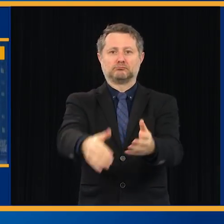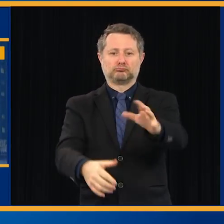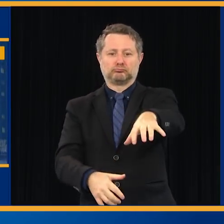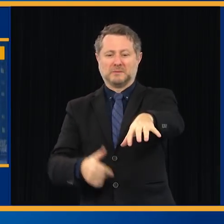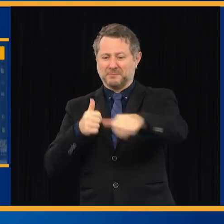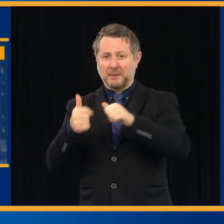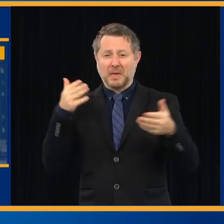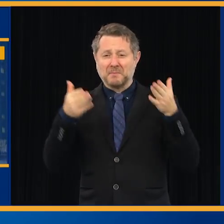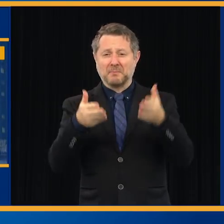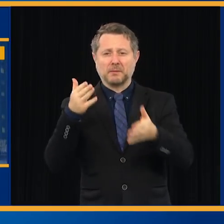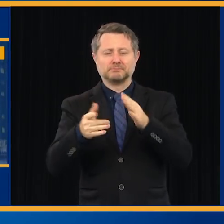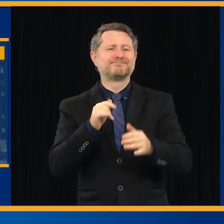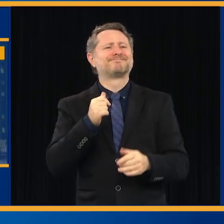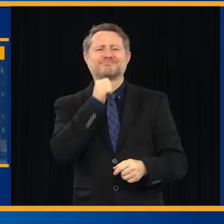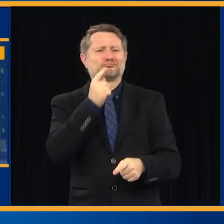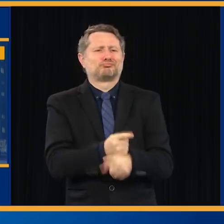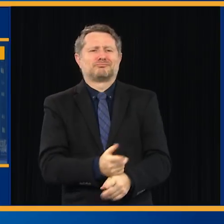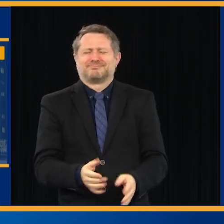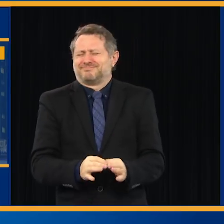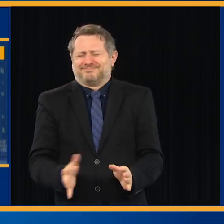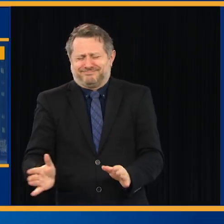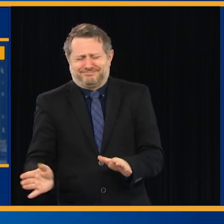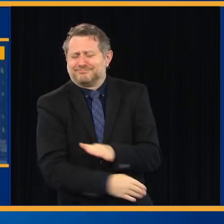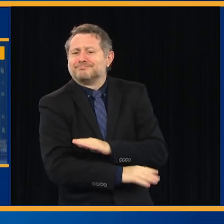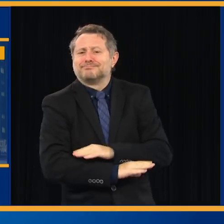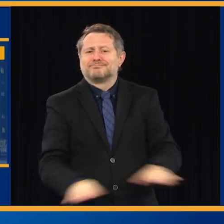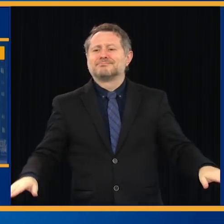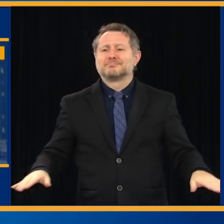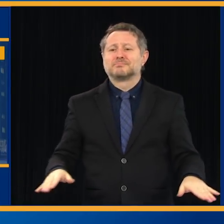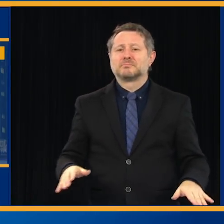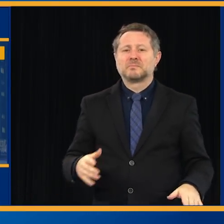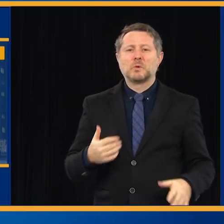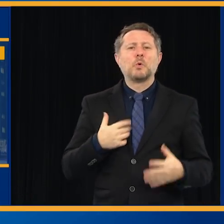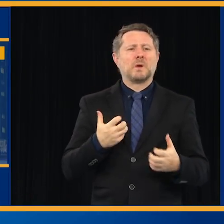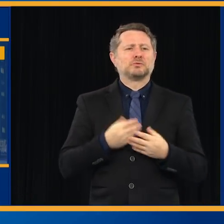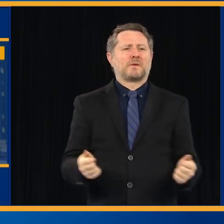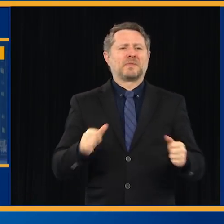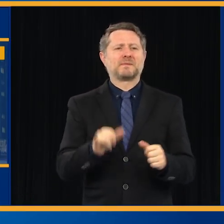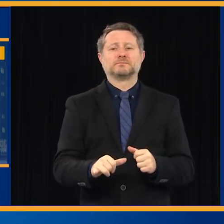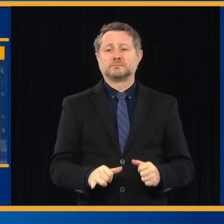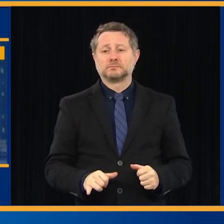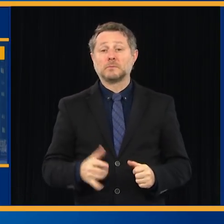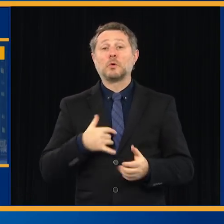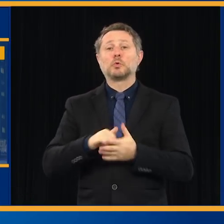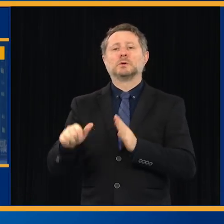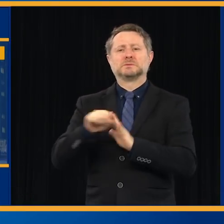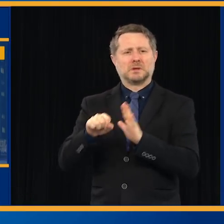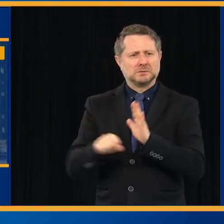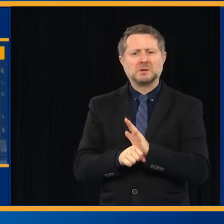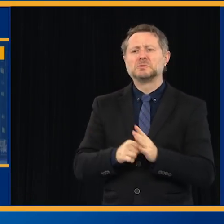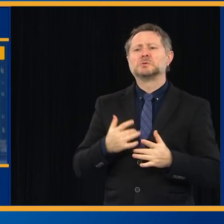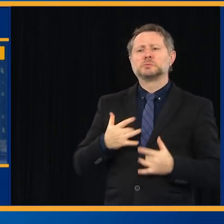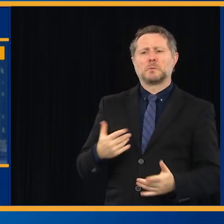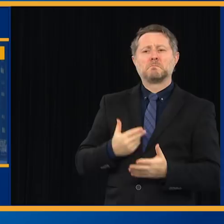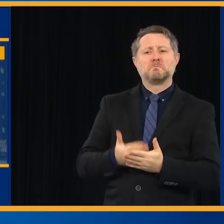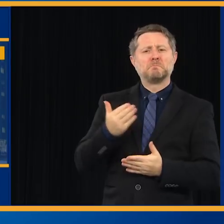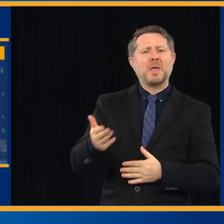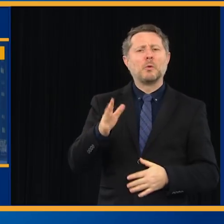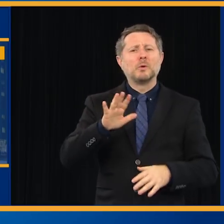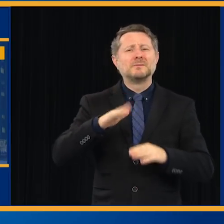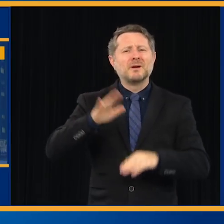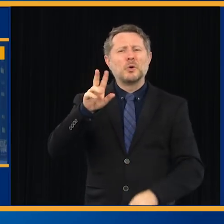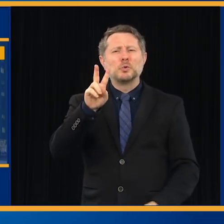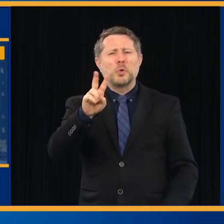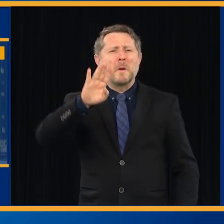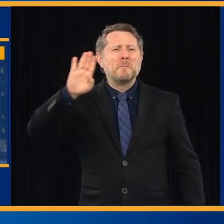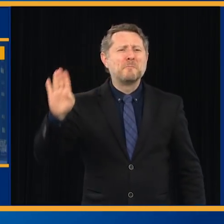no sense. So let's fix that. New York State alone buys about $2 billion of